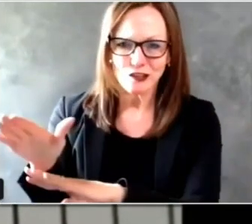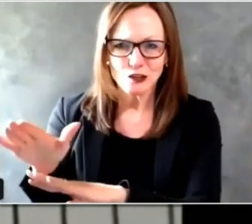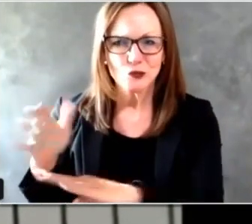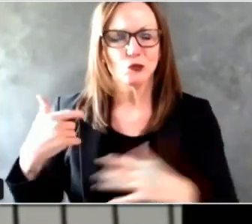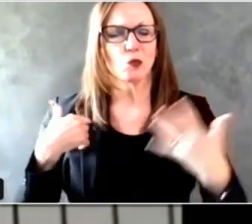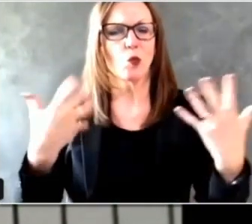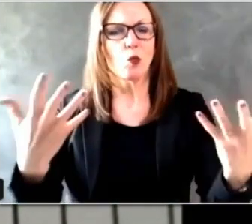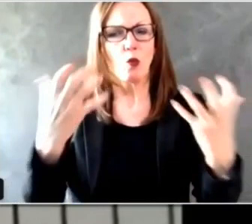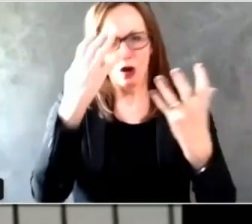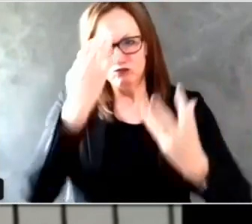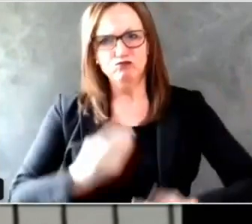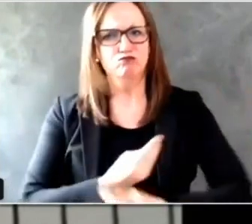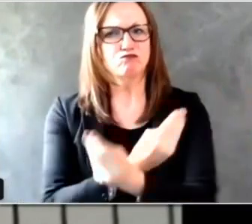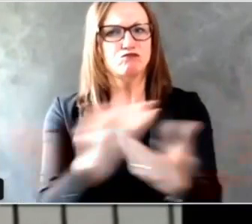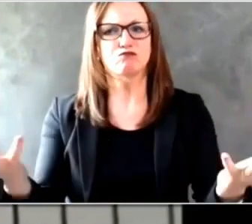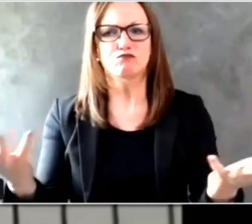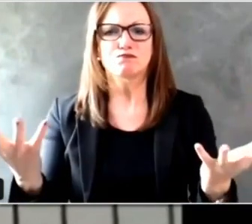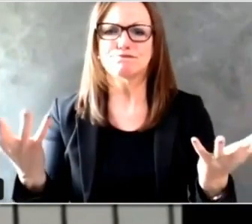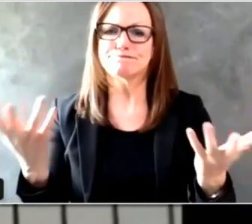there are